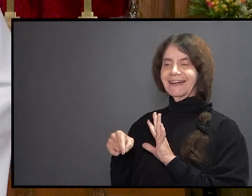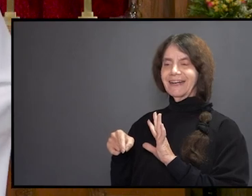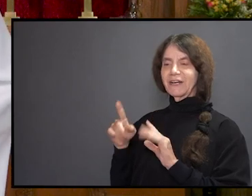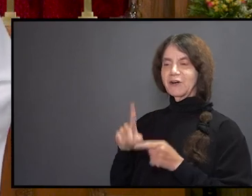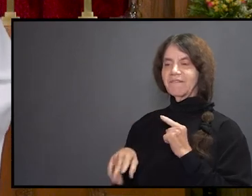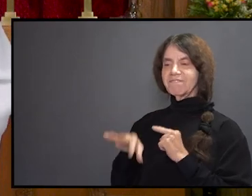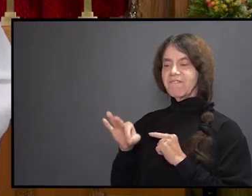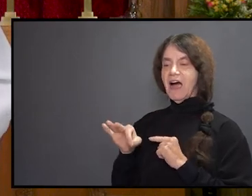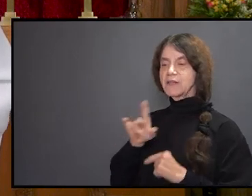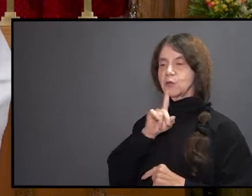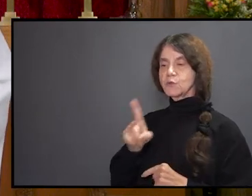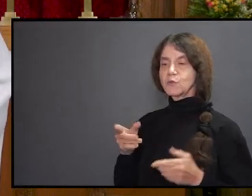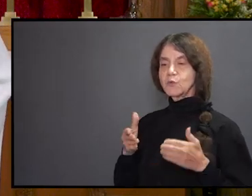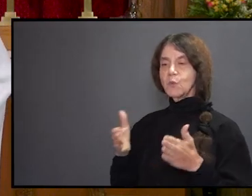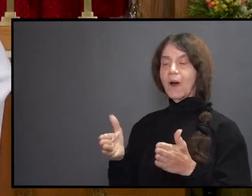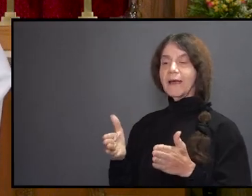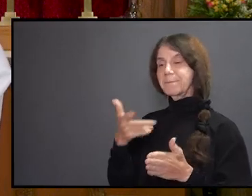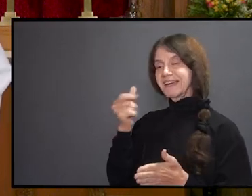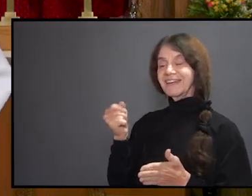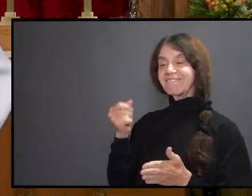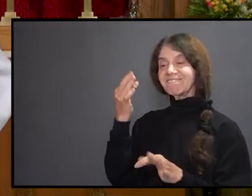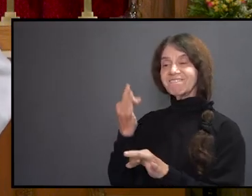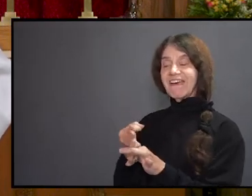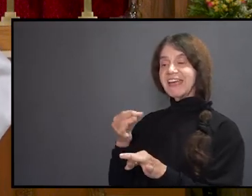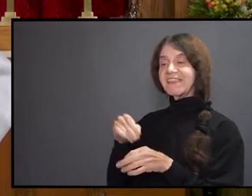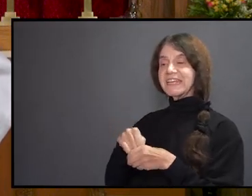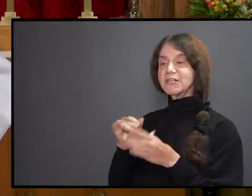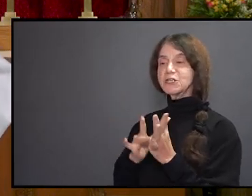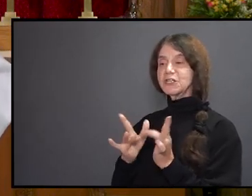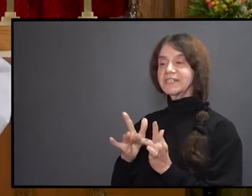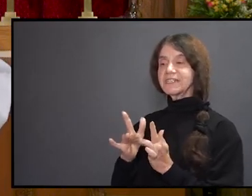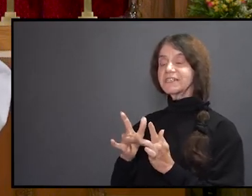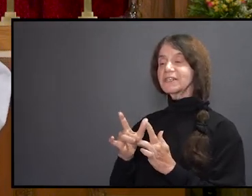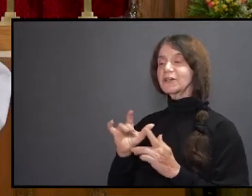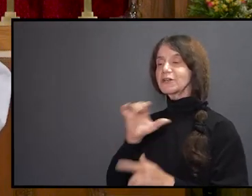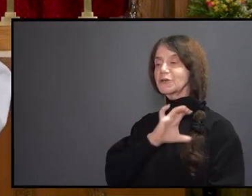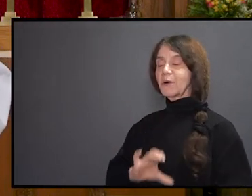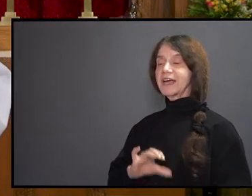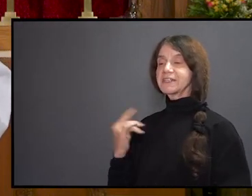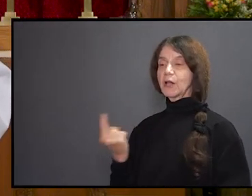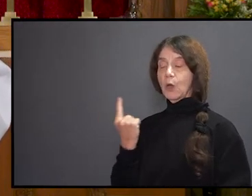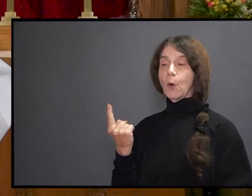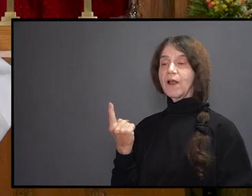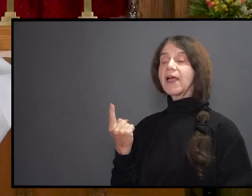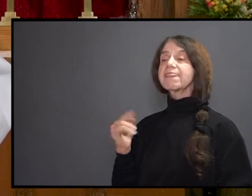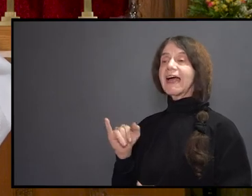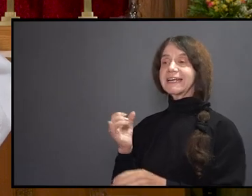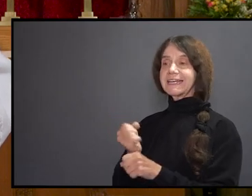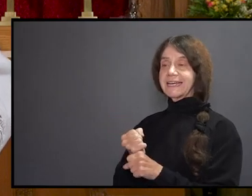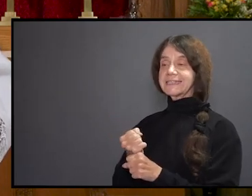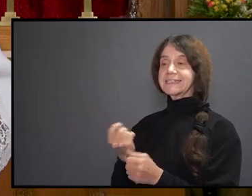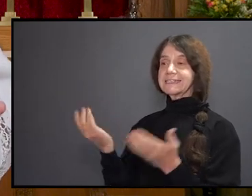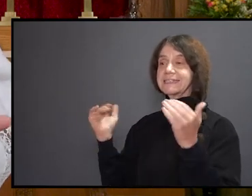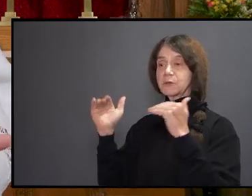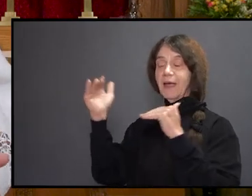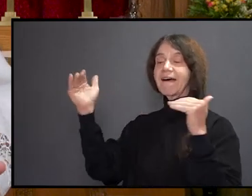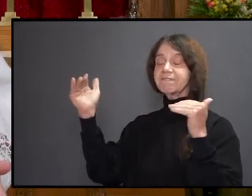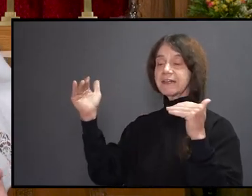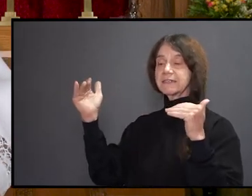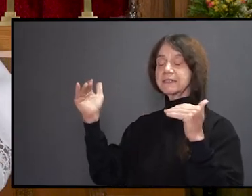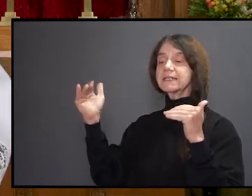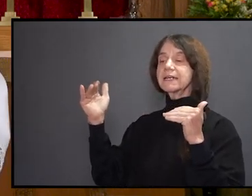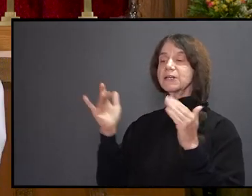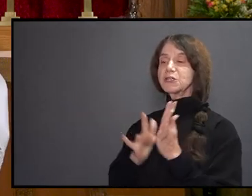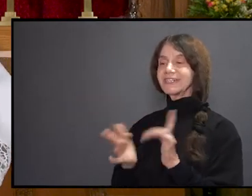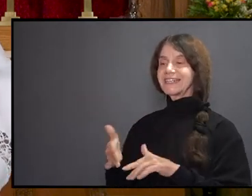way, which is faith in Christ alone, who gave his perfect life for sinners and rose from the dead. The rich young man